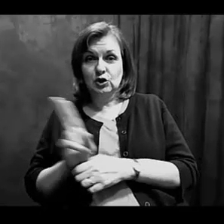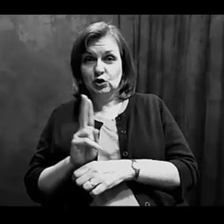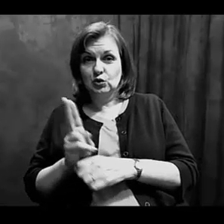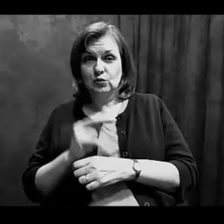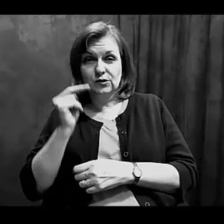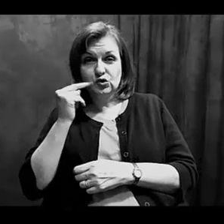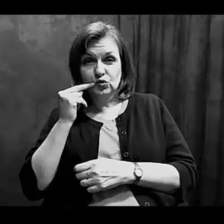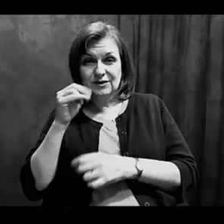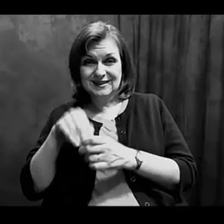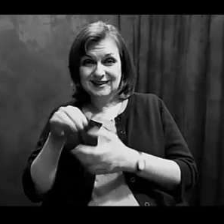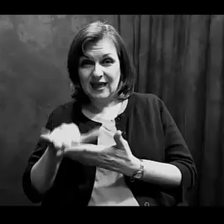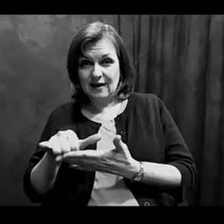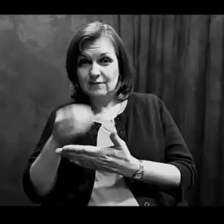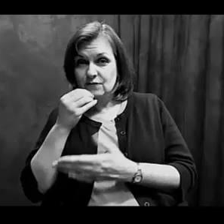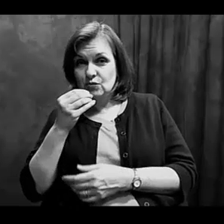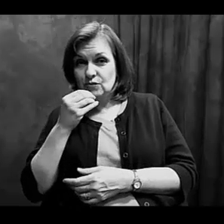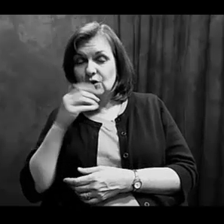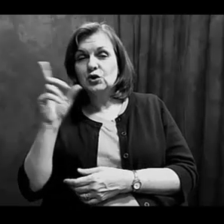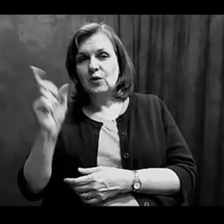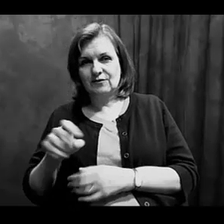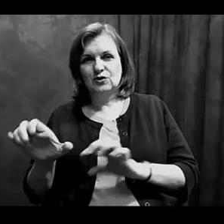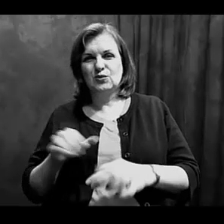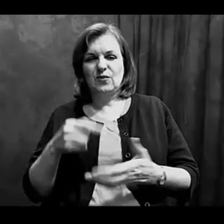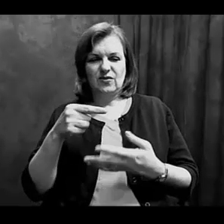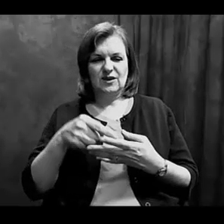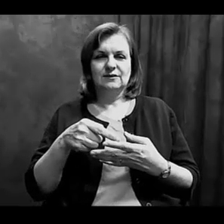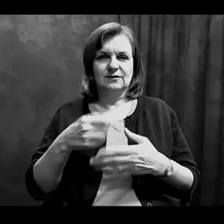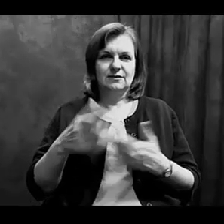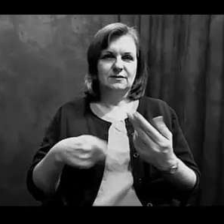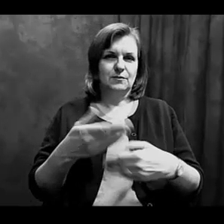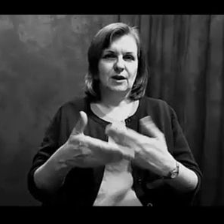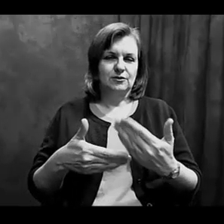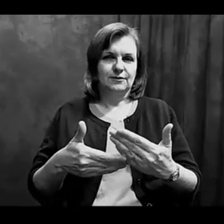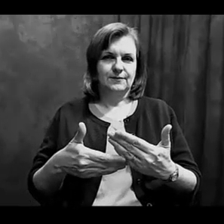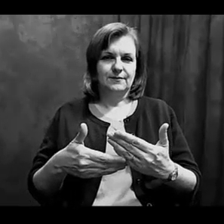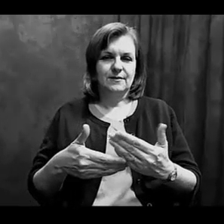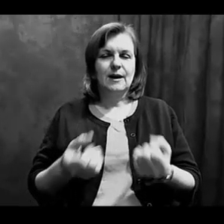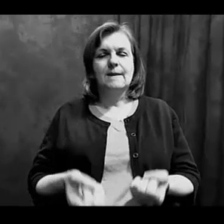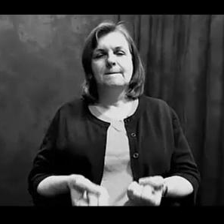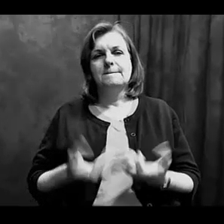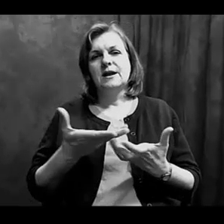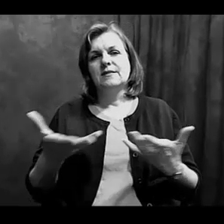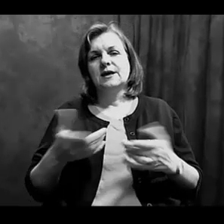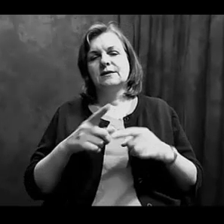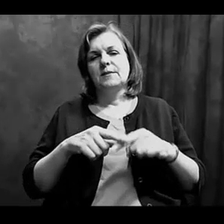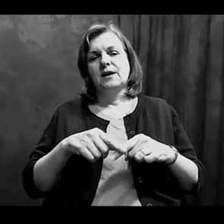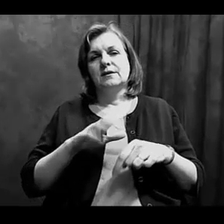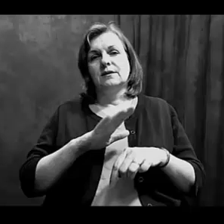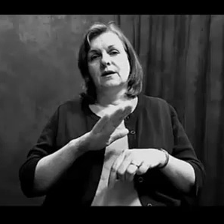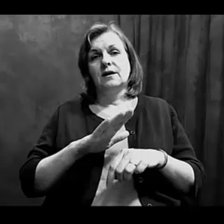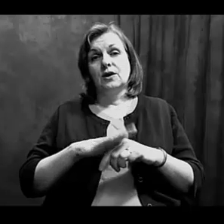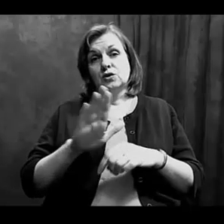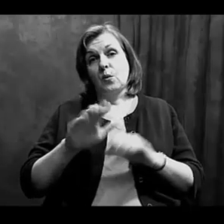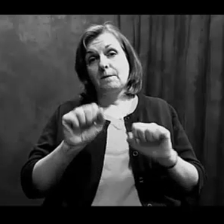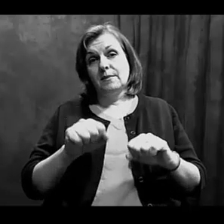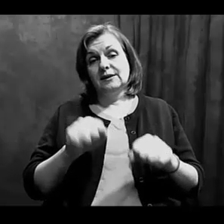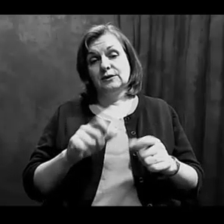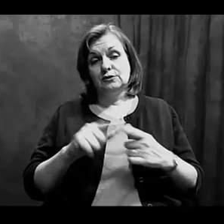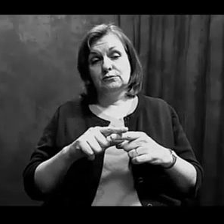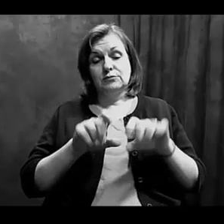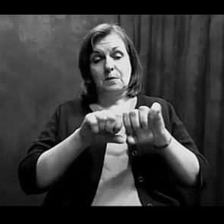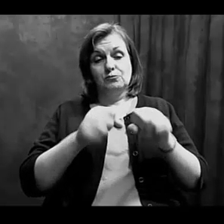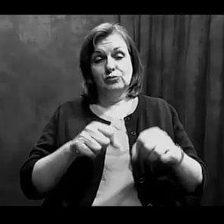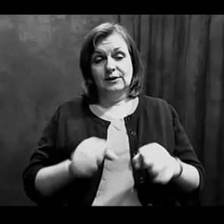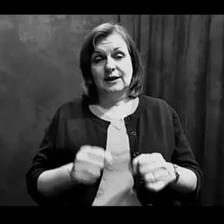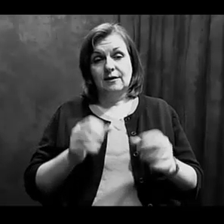use the nutrients in that food, we have to do this. so many things are dependent on